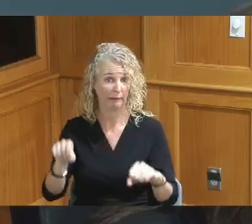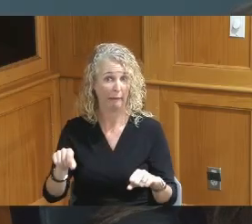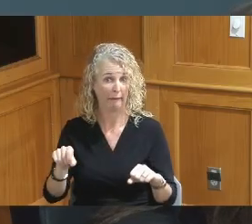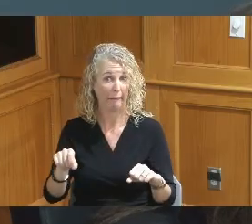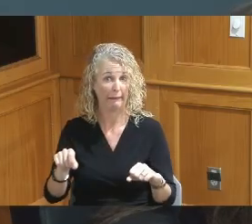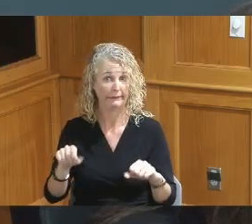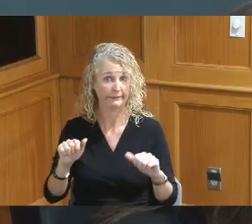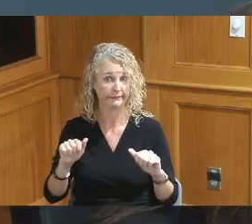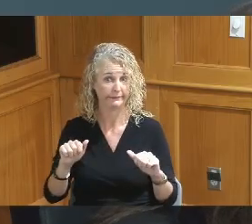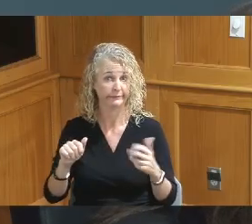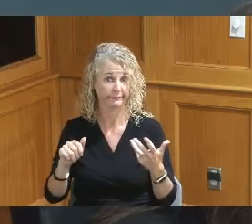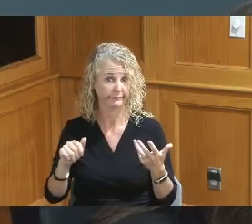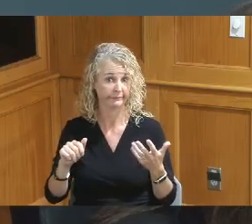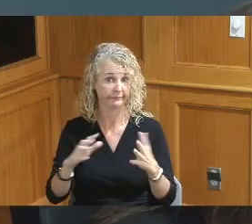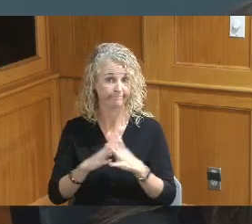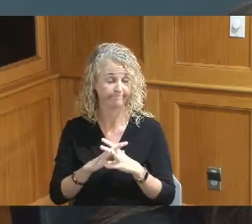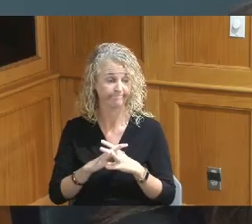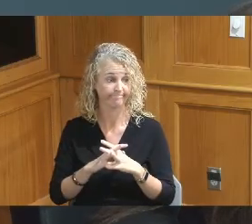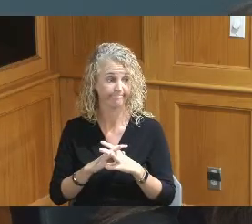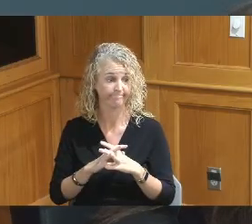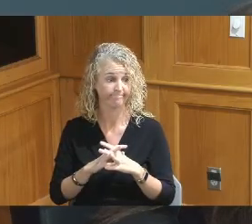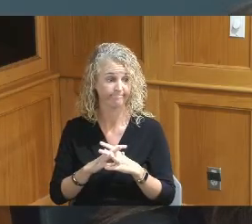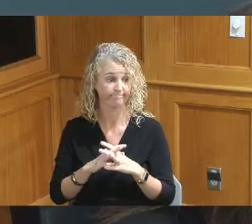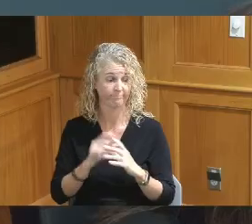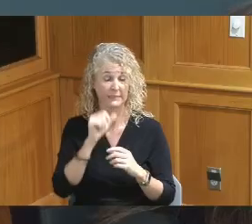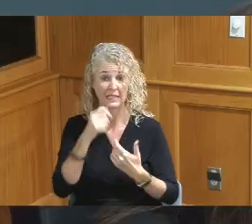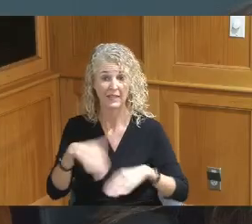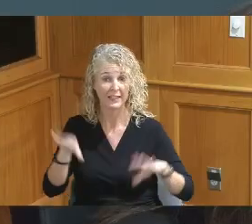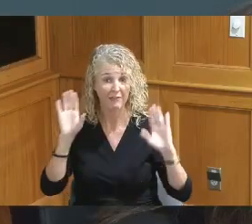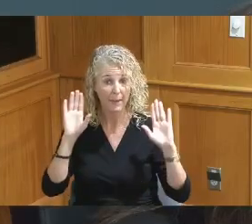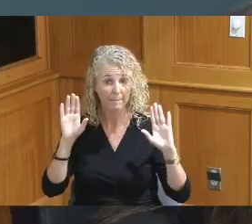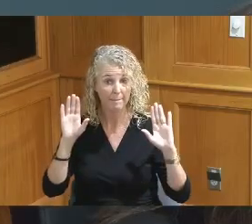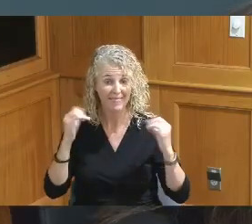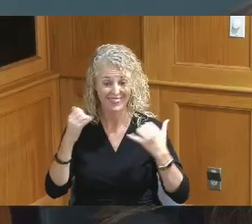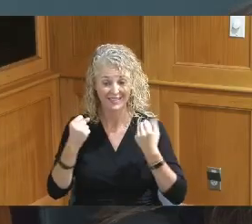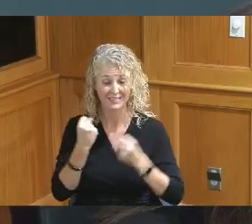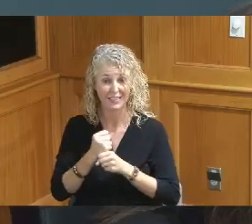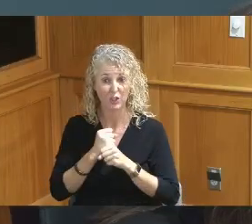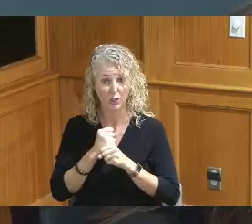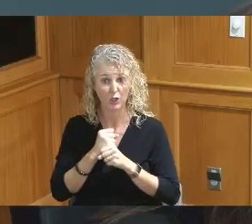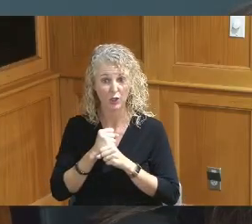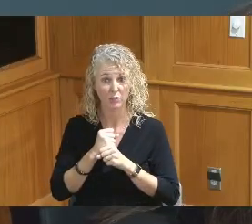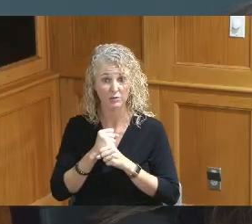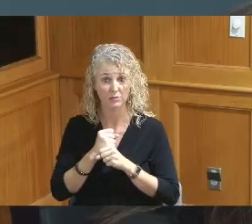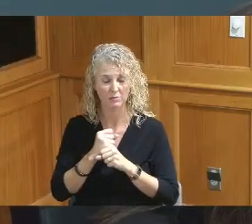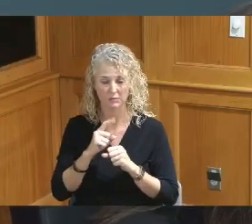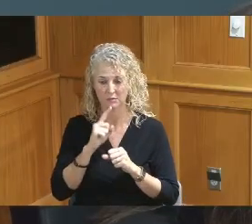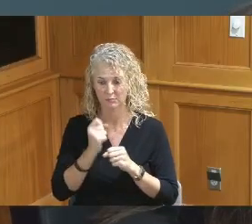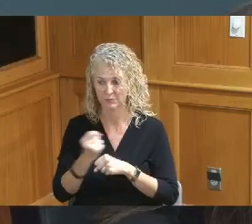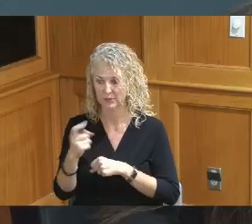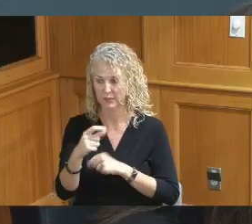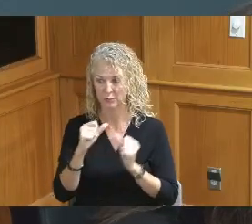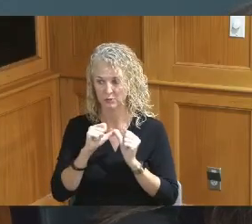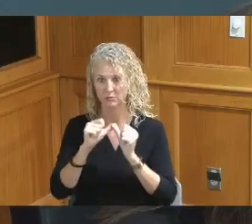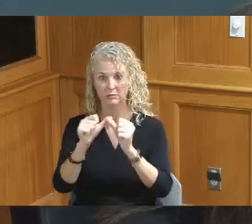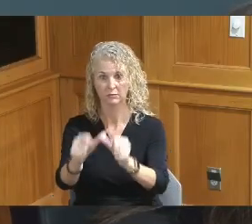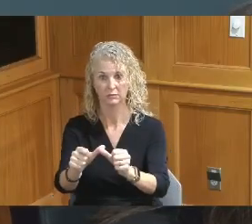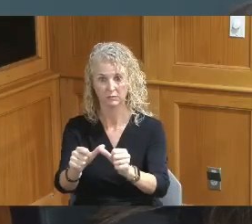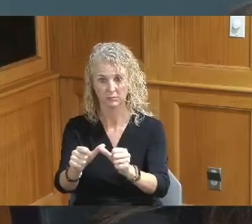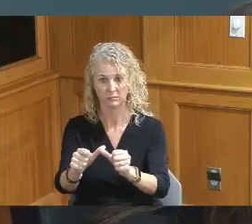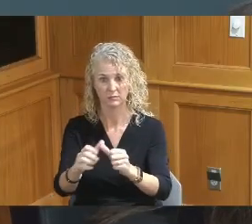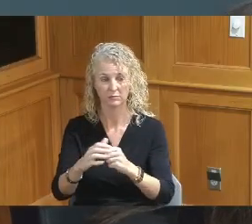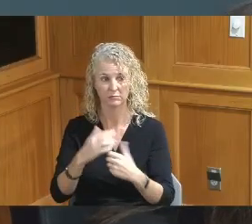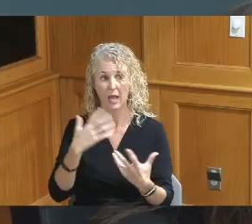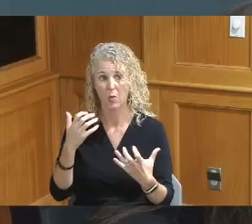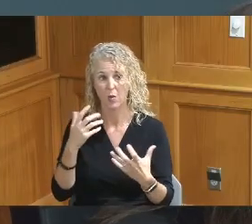opportunity and ability to do it, to not give up by the end of this year, but to keep moving forward is